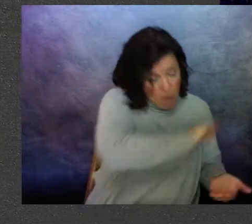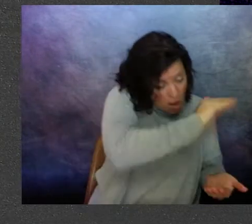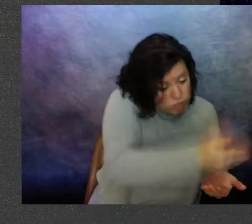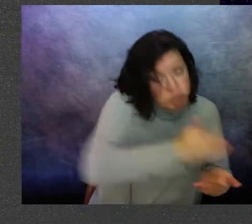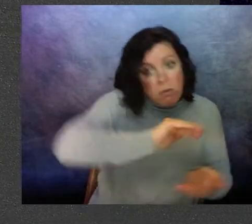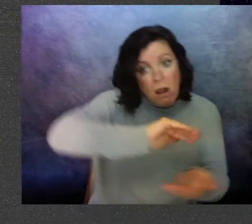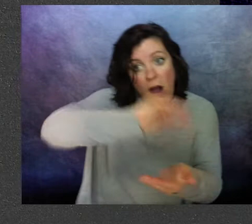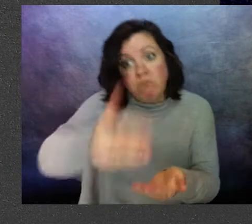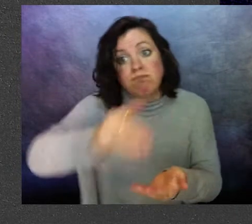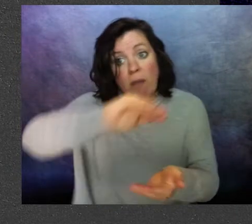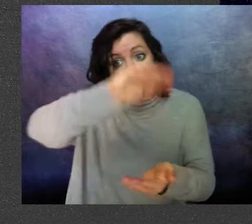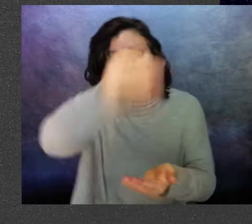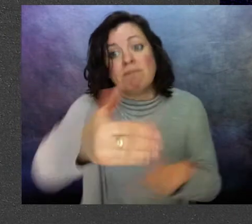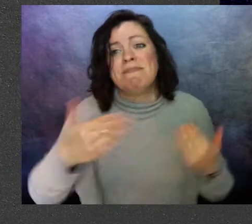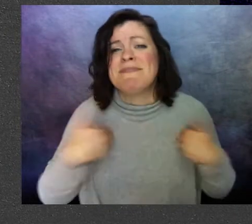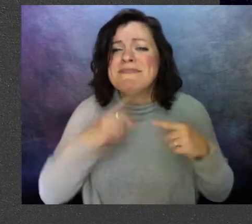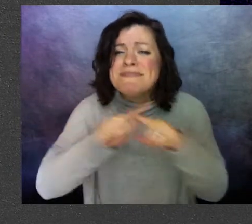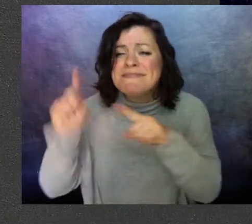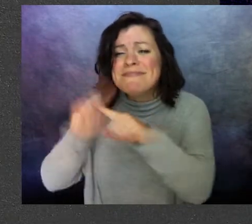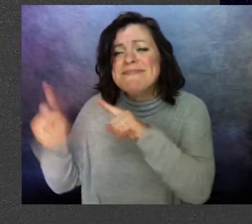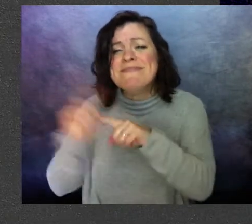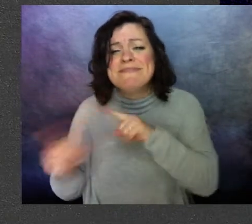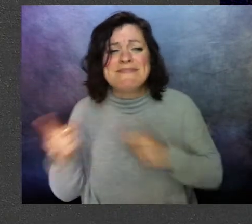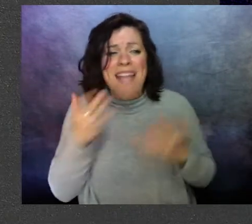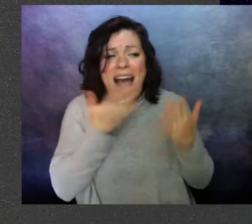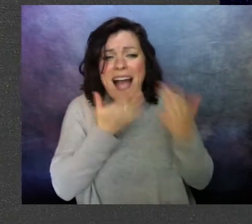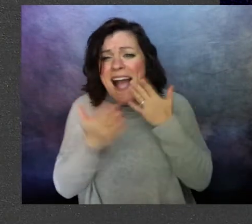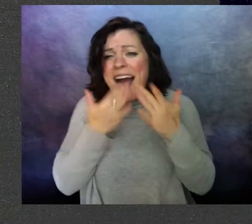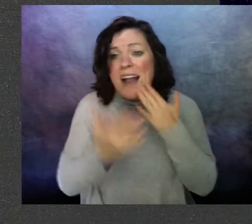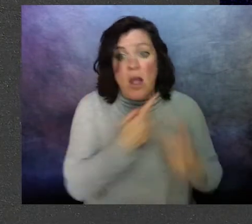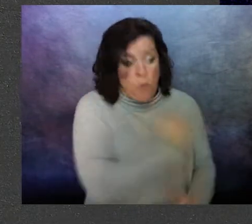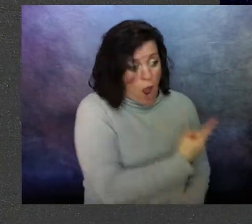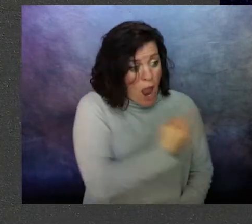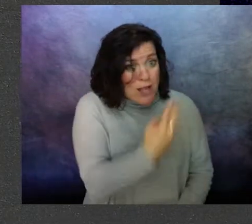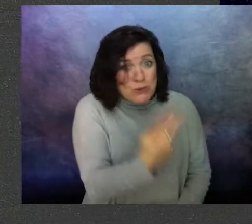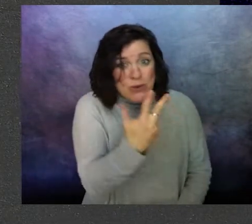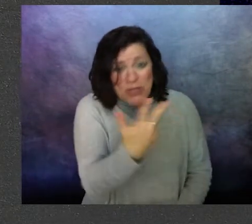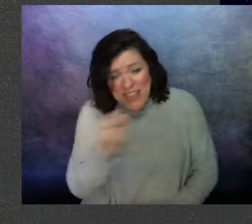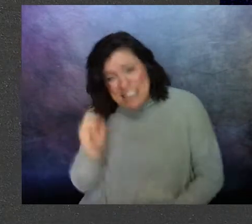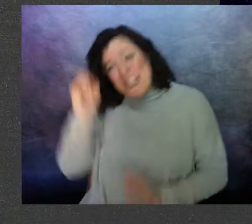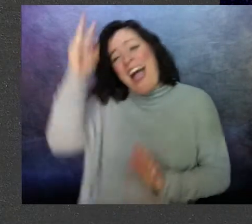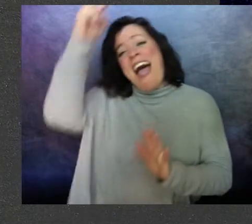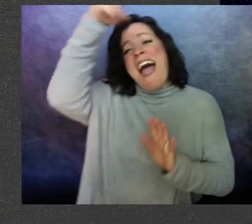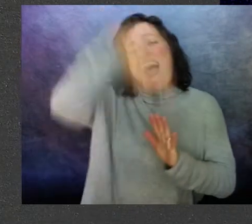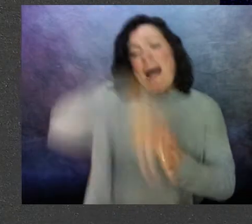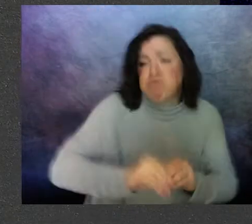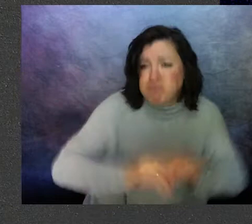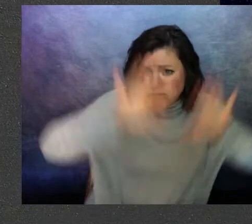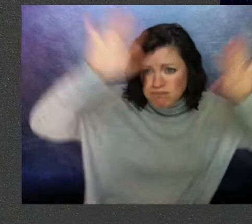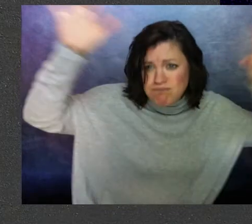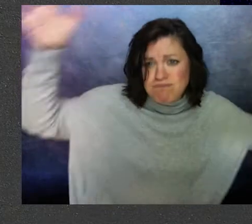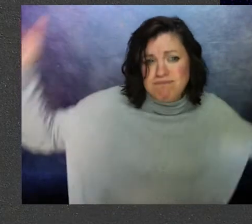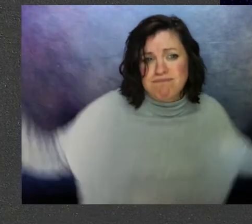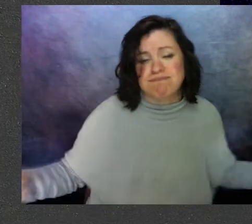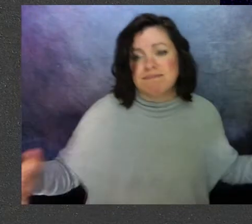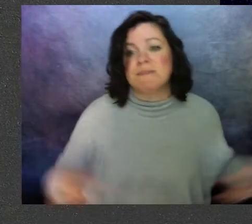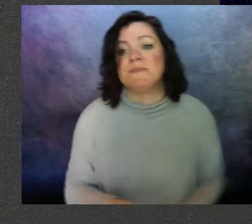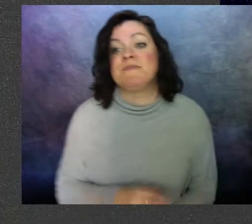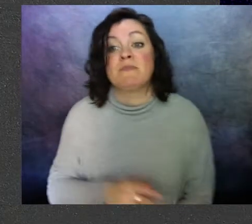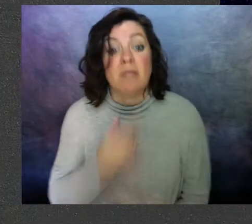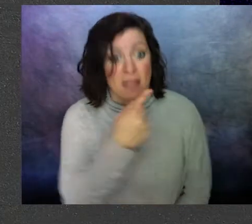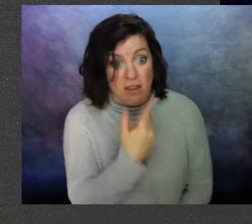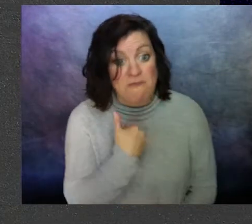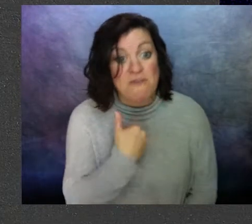golden brown. She counted 1, 2, 3, and jumped in. Clifford finished his pile of leaves. They were